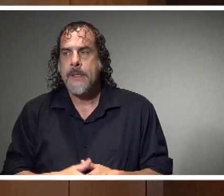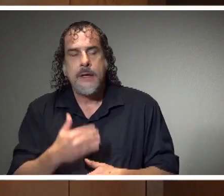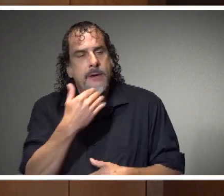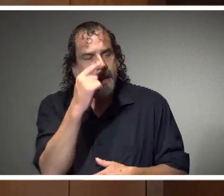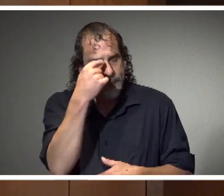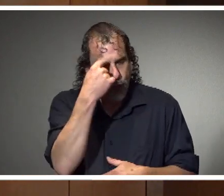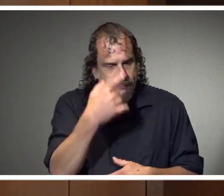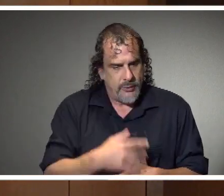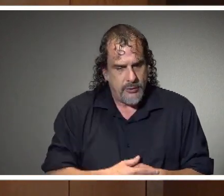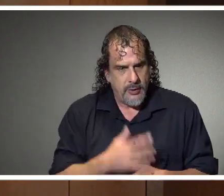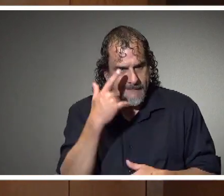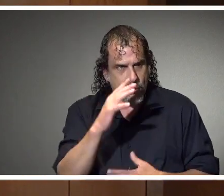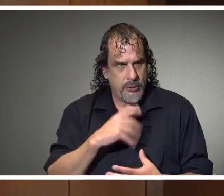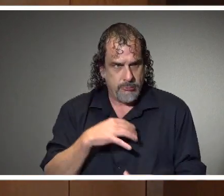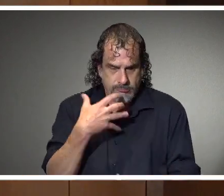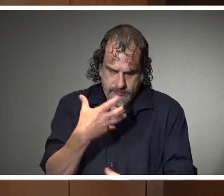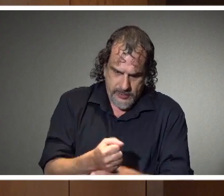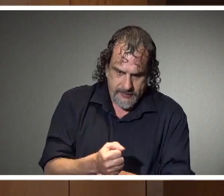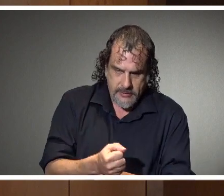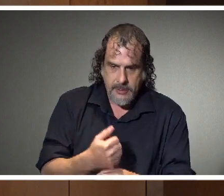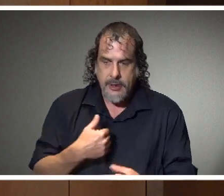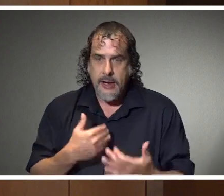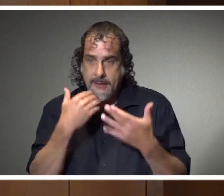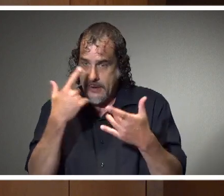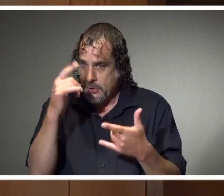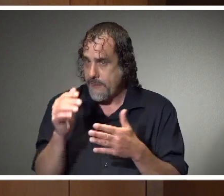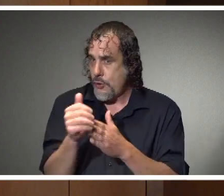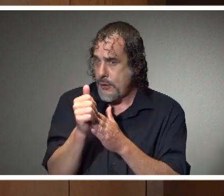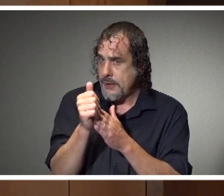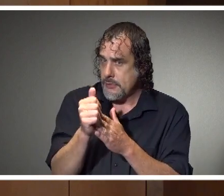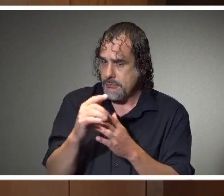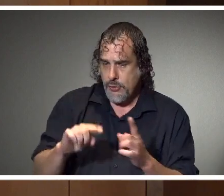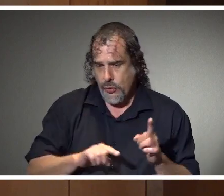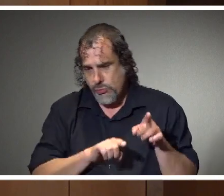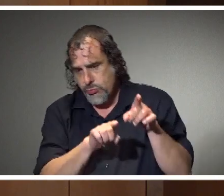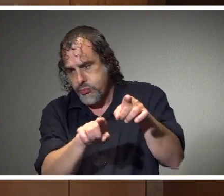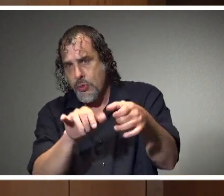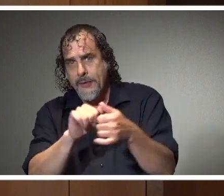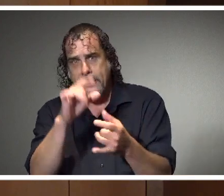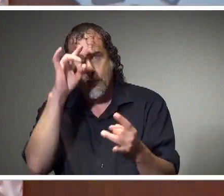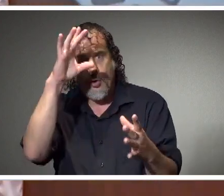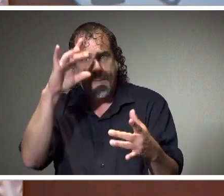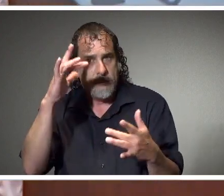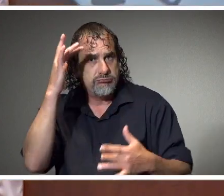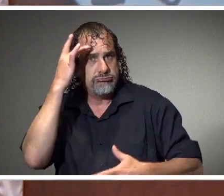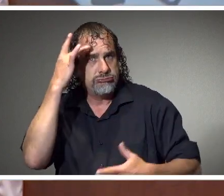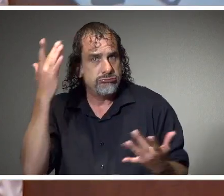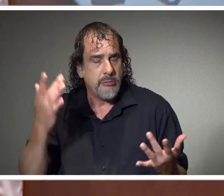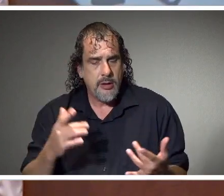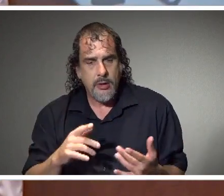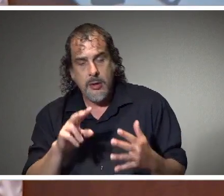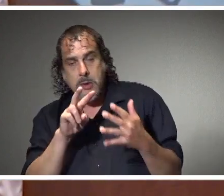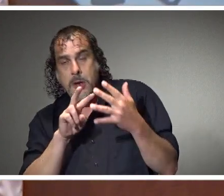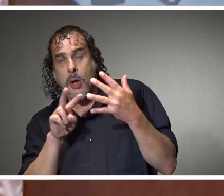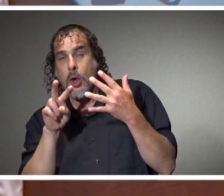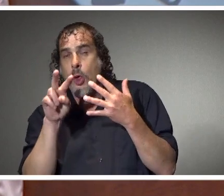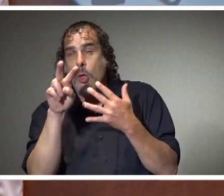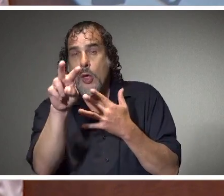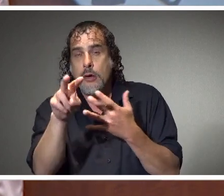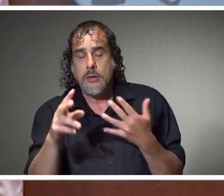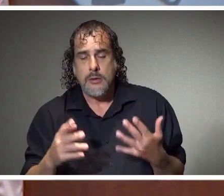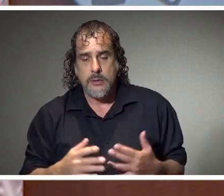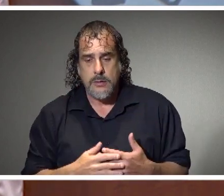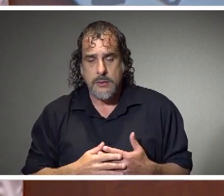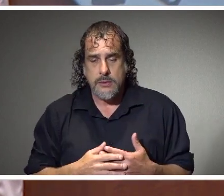Governor, for your confidence, and thank you for your leadership throughout this crisis. Looking ahead, an